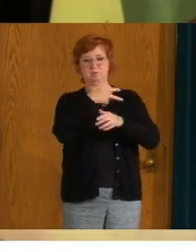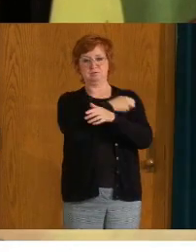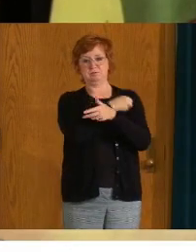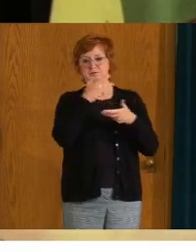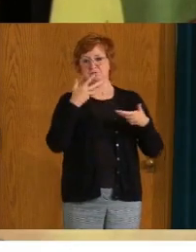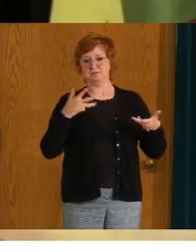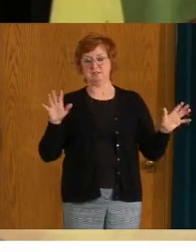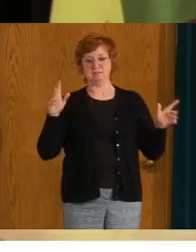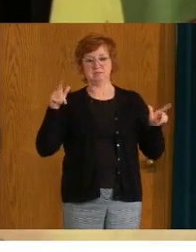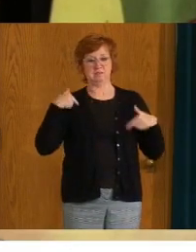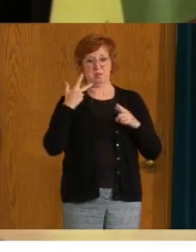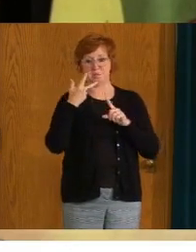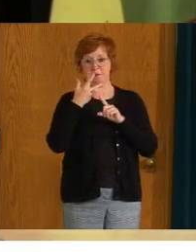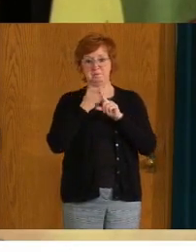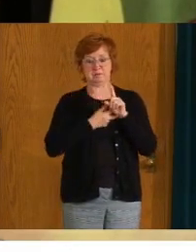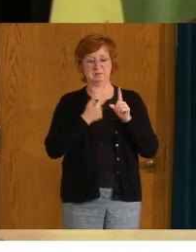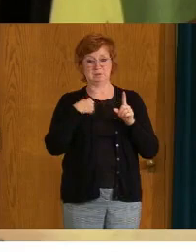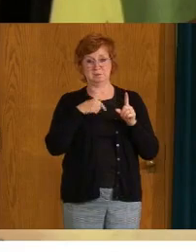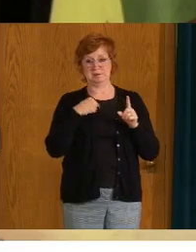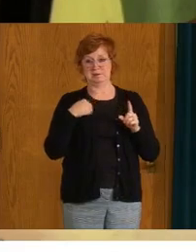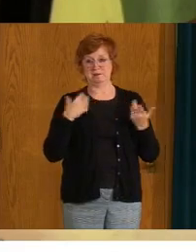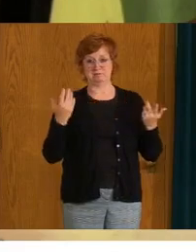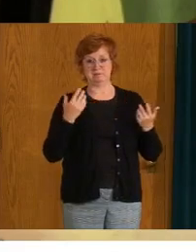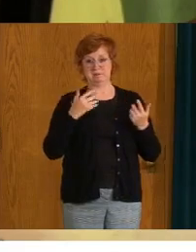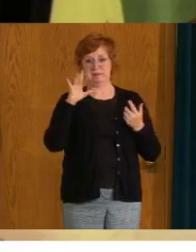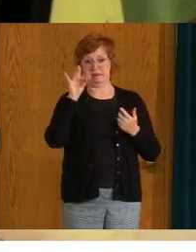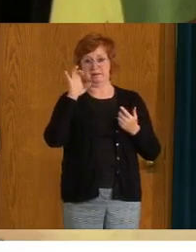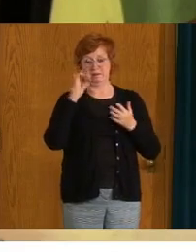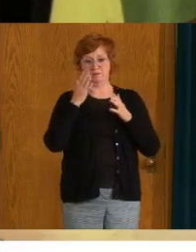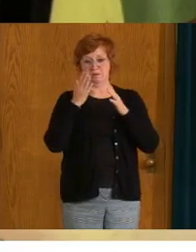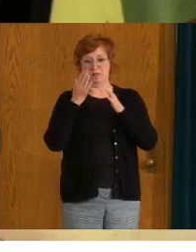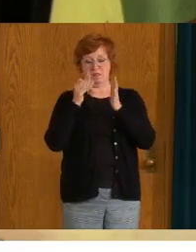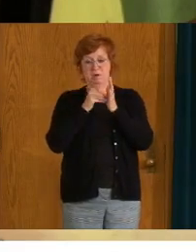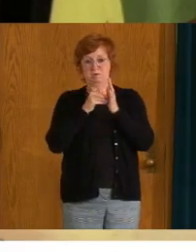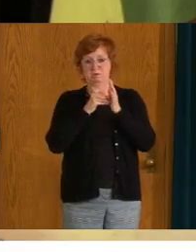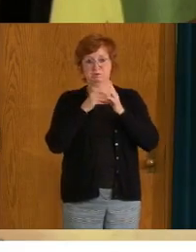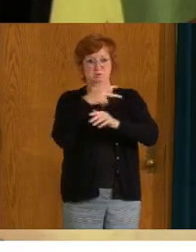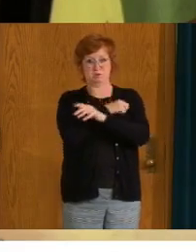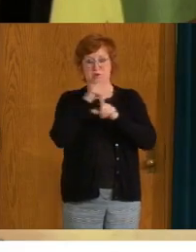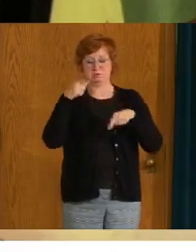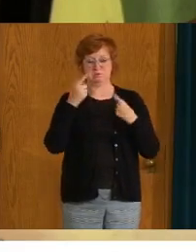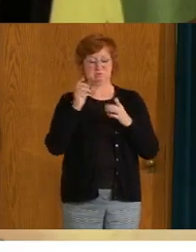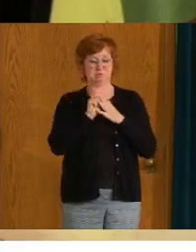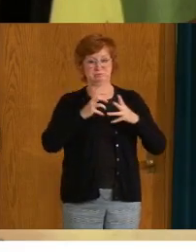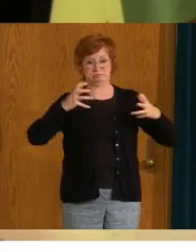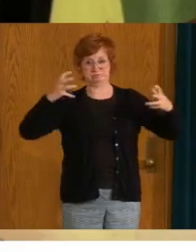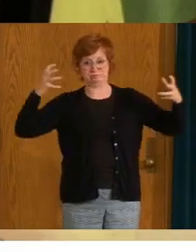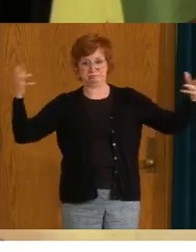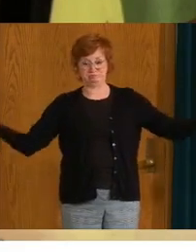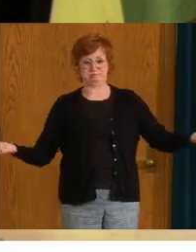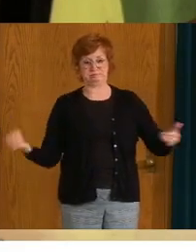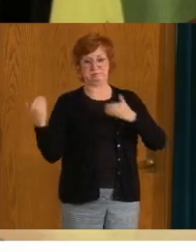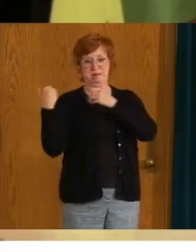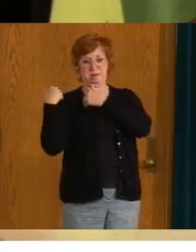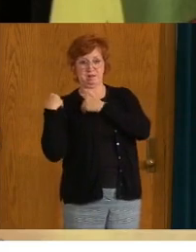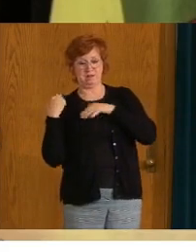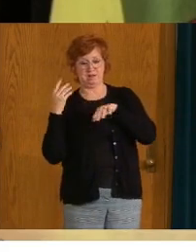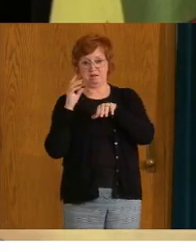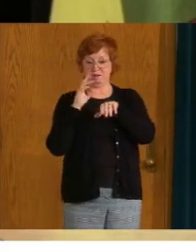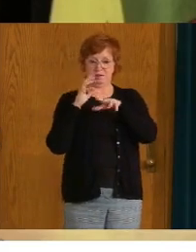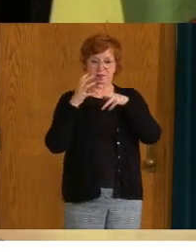in the last 3 months. By comparison. This has been a monumental effort involving thousands of healthcare workers, both in